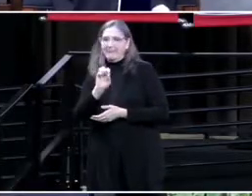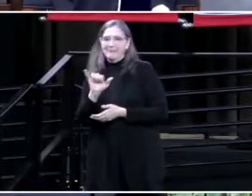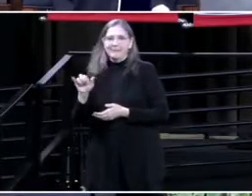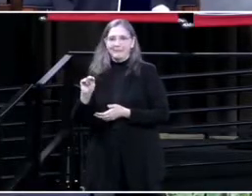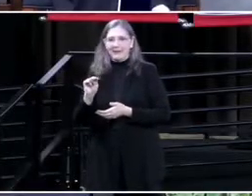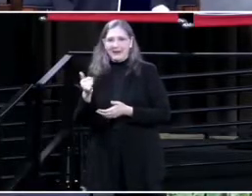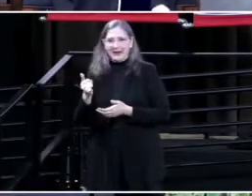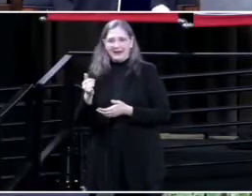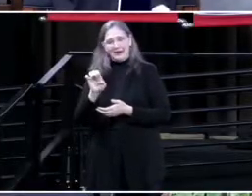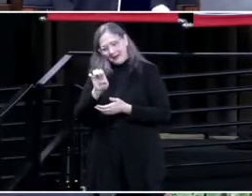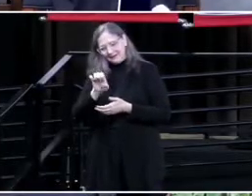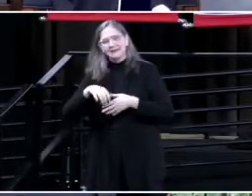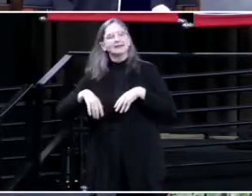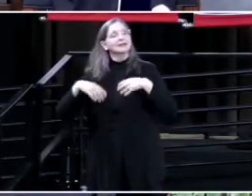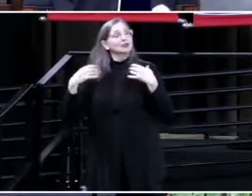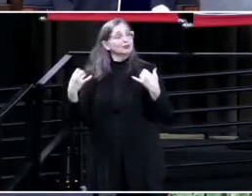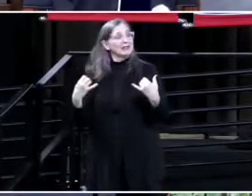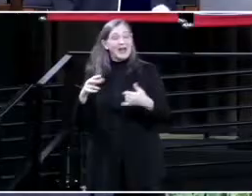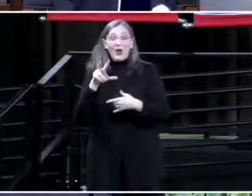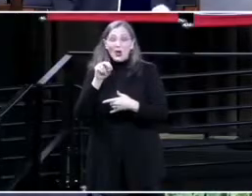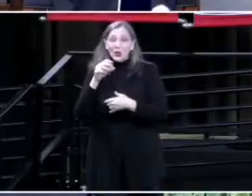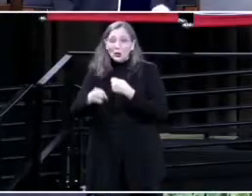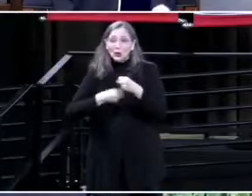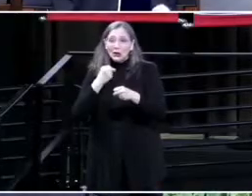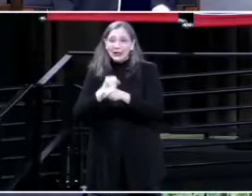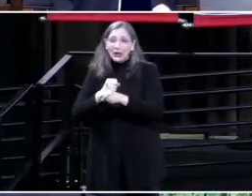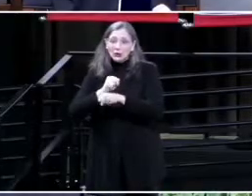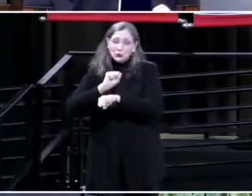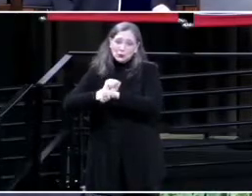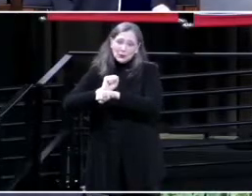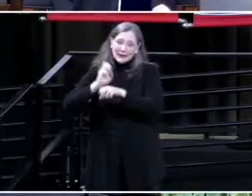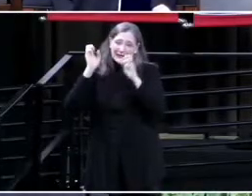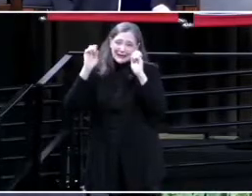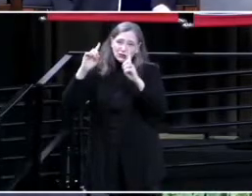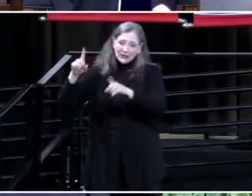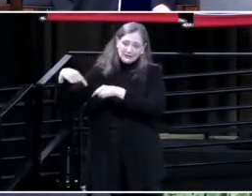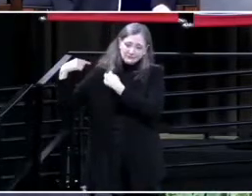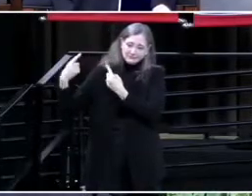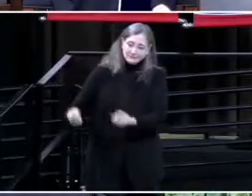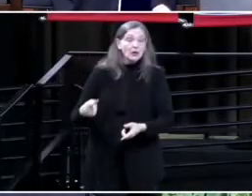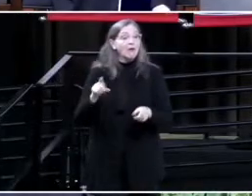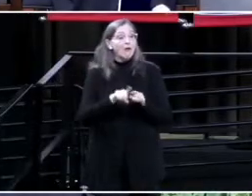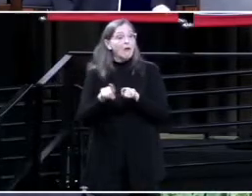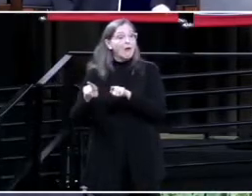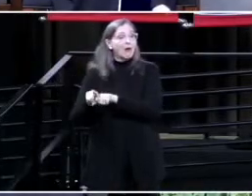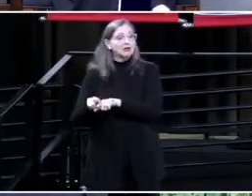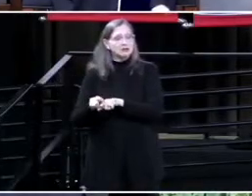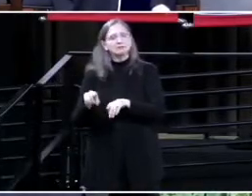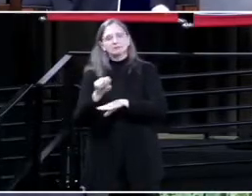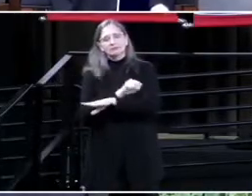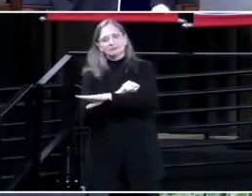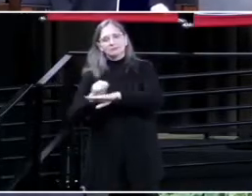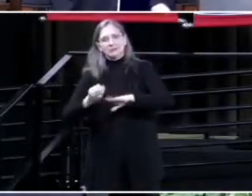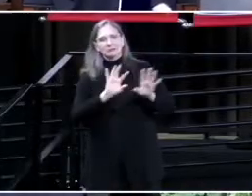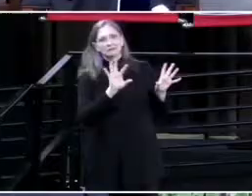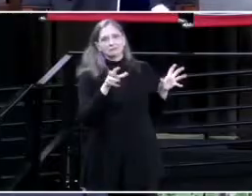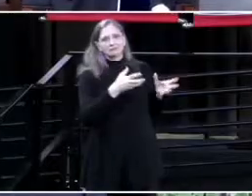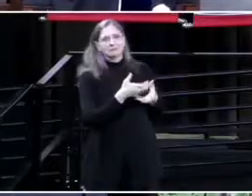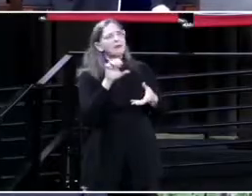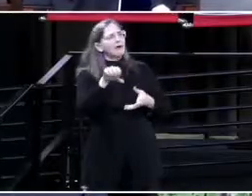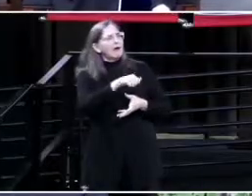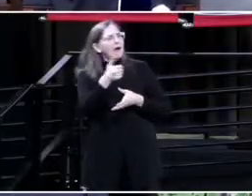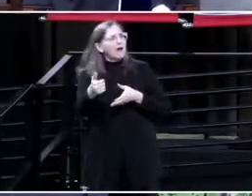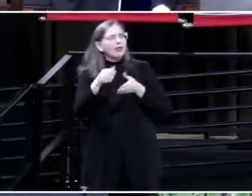an amazing 30-year career in education. Also joining me is our platform party, which includes other